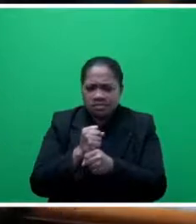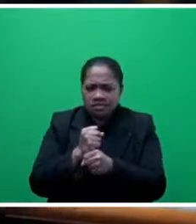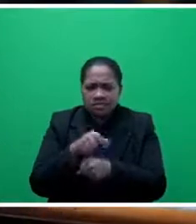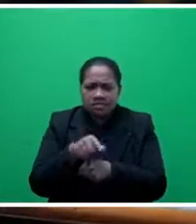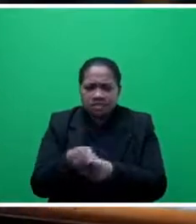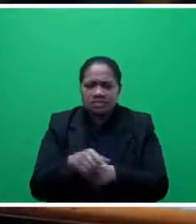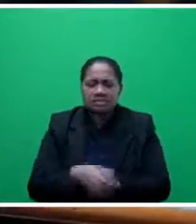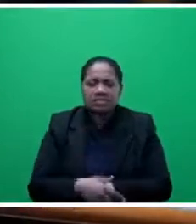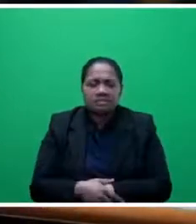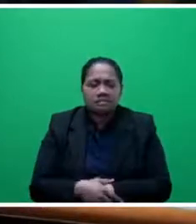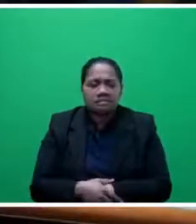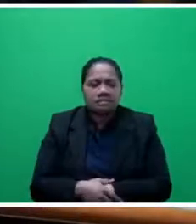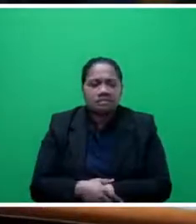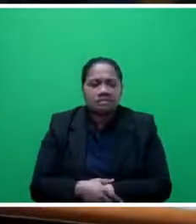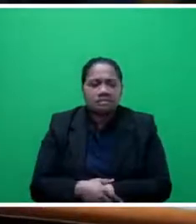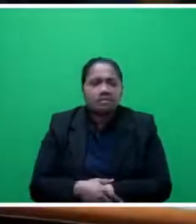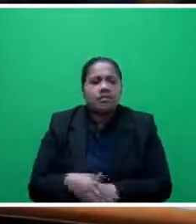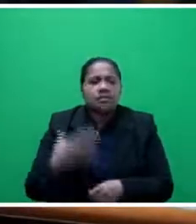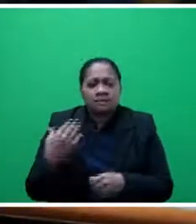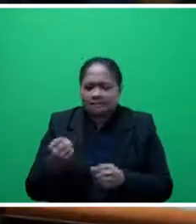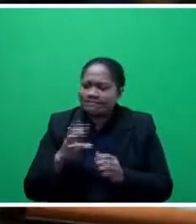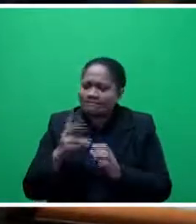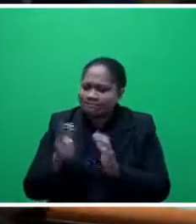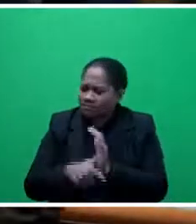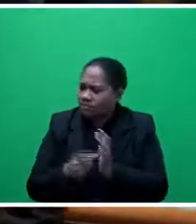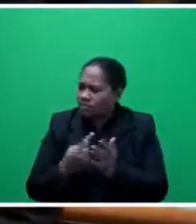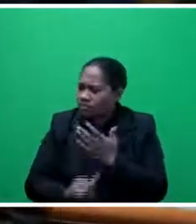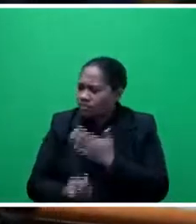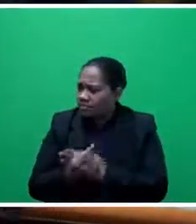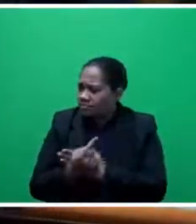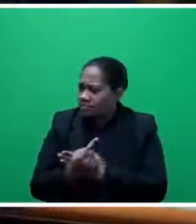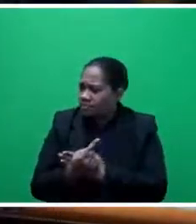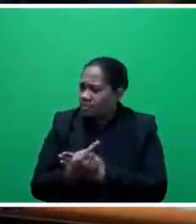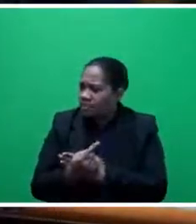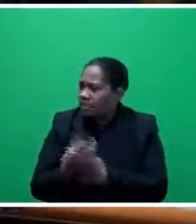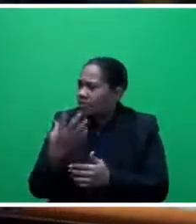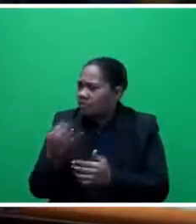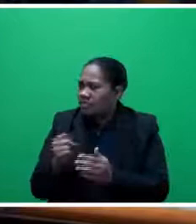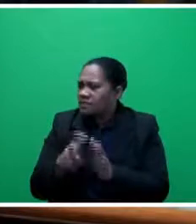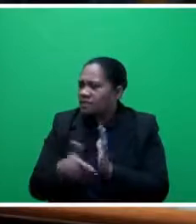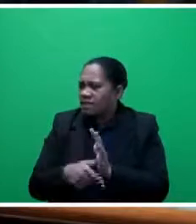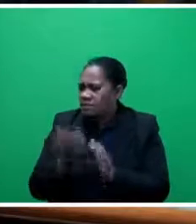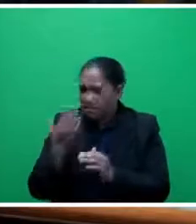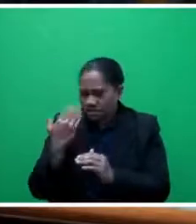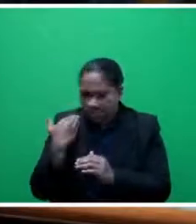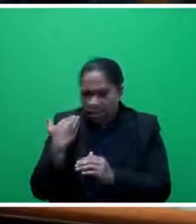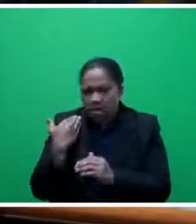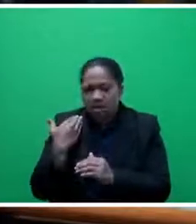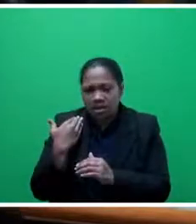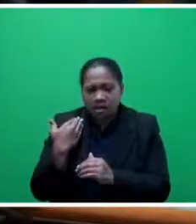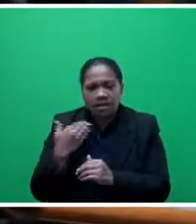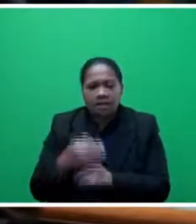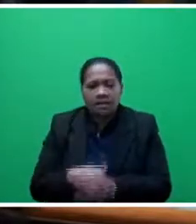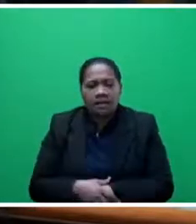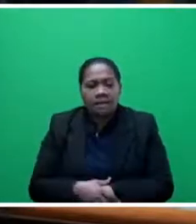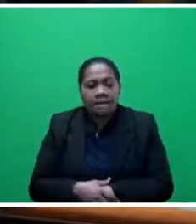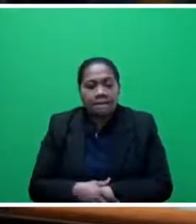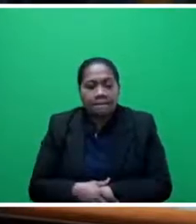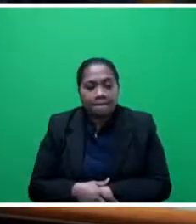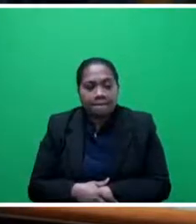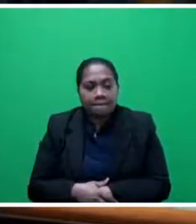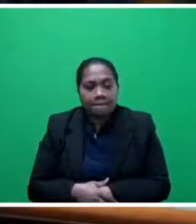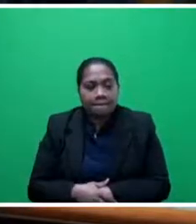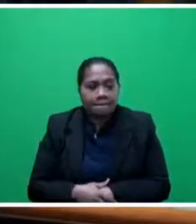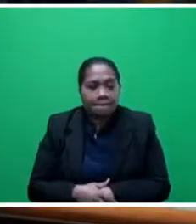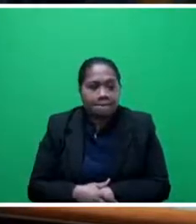over the place. We had some time back that there was. We had some time back, Mr. Speaker. We had some time